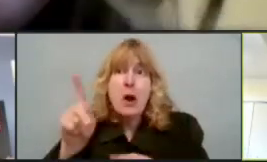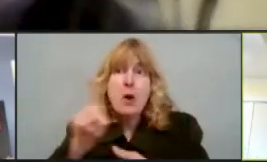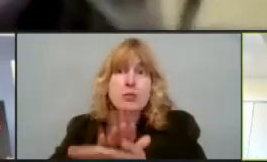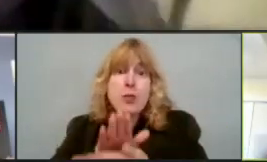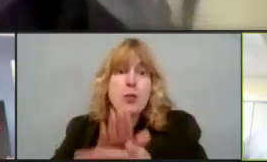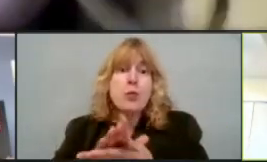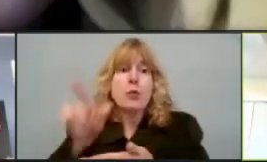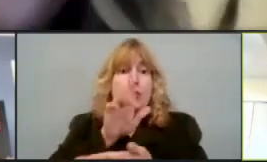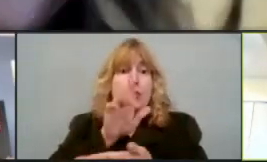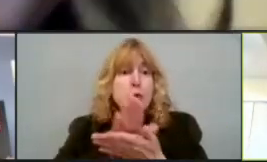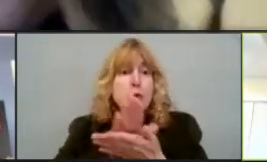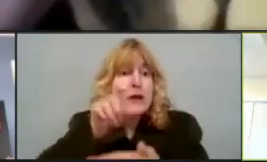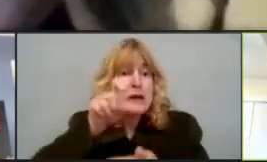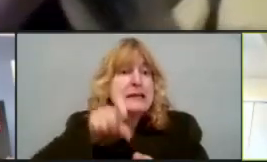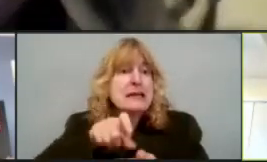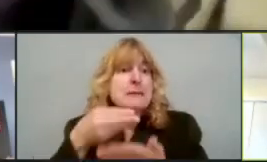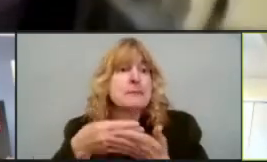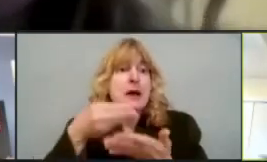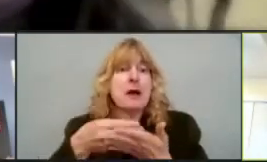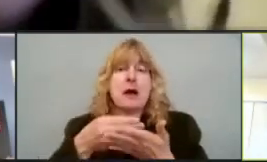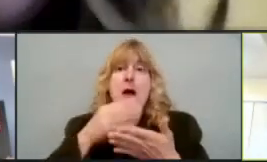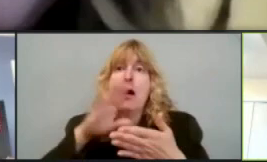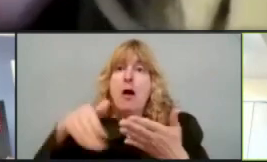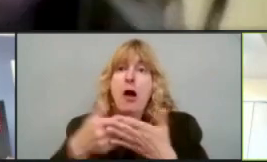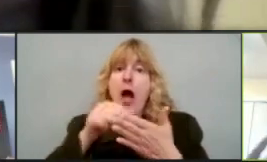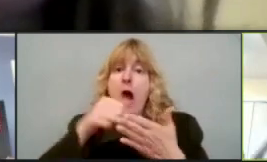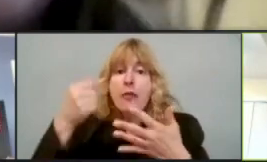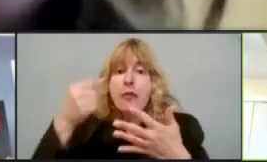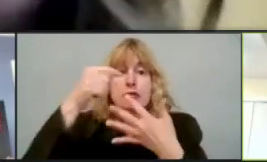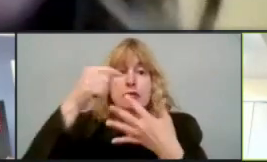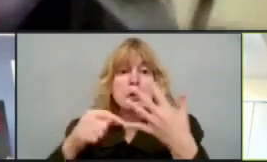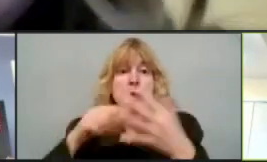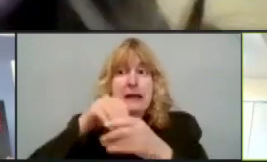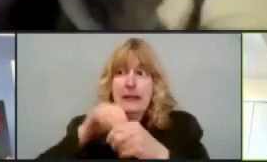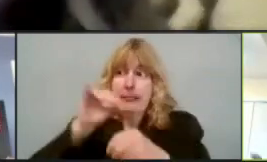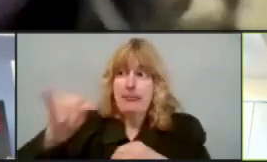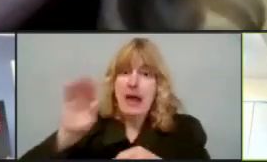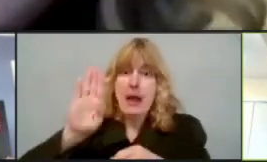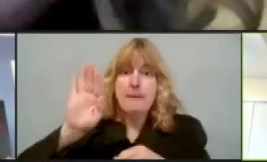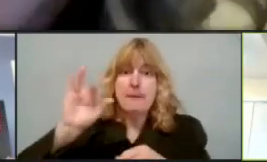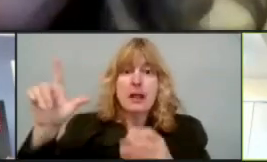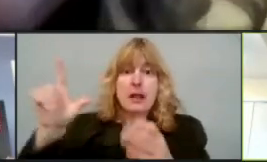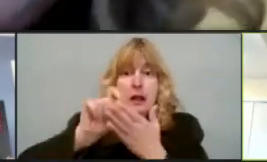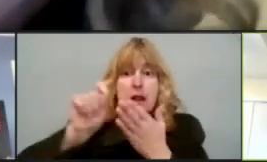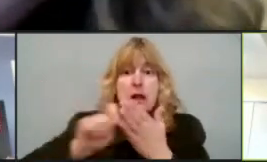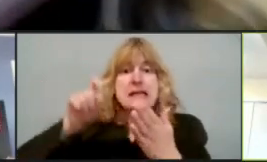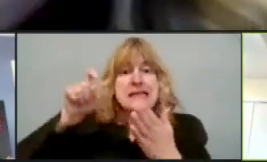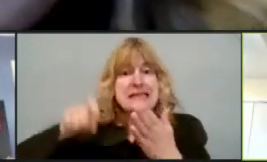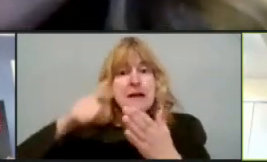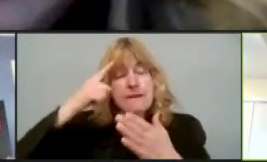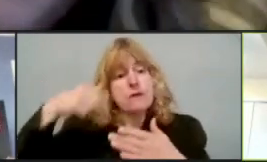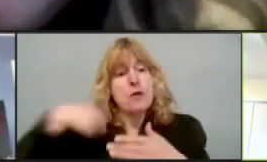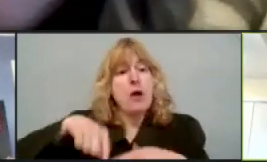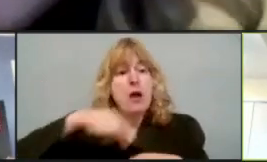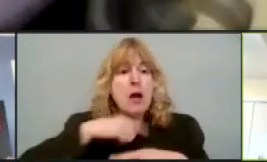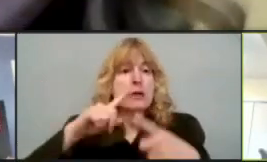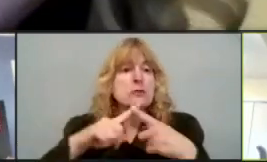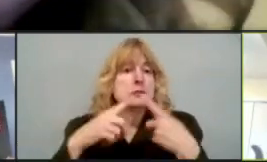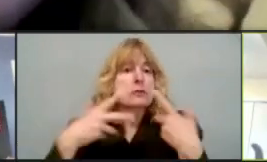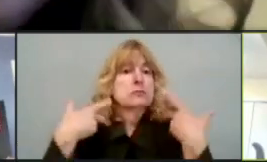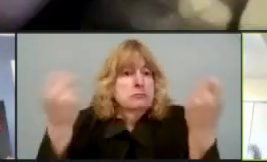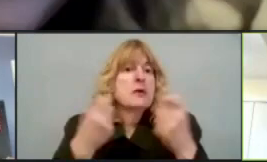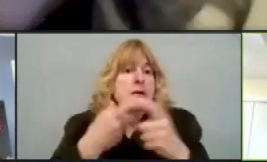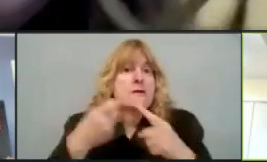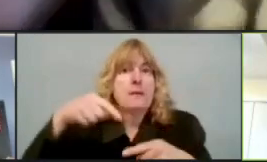them. And then all the other things that are in that bill that are also needed for us to recover from this pandemic, which has